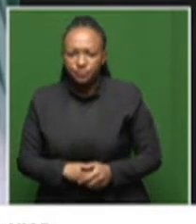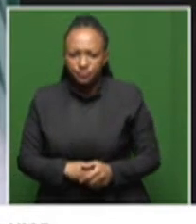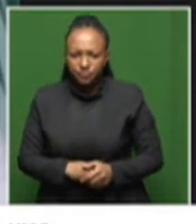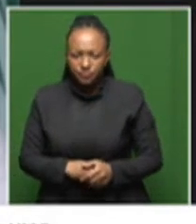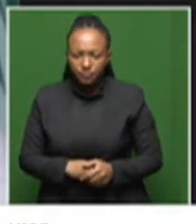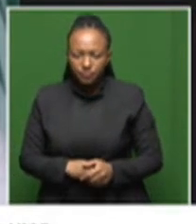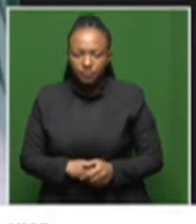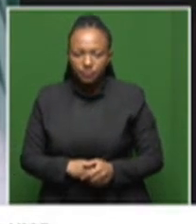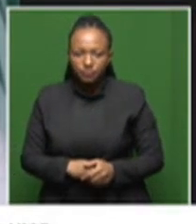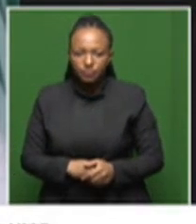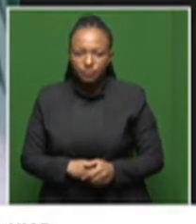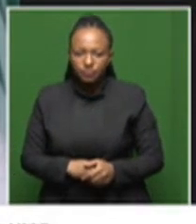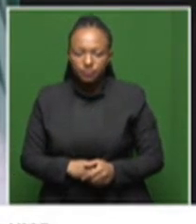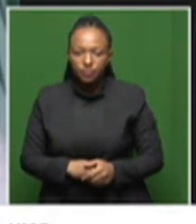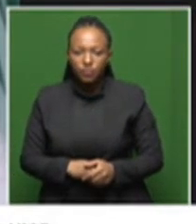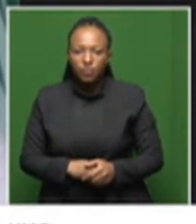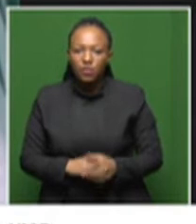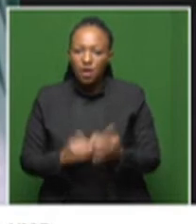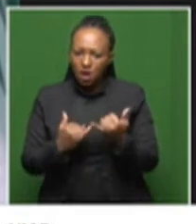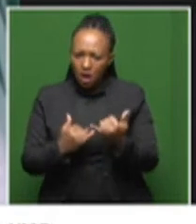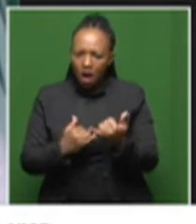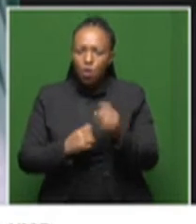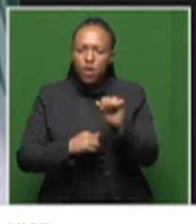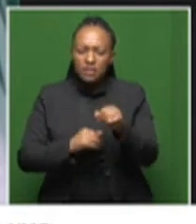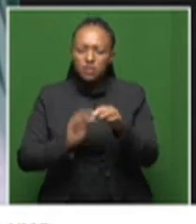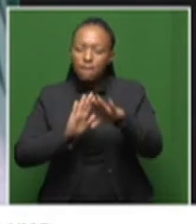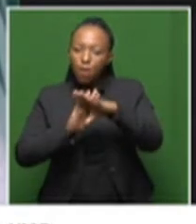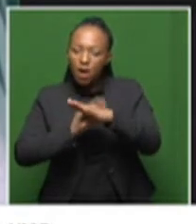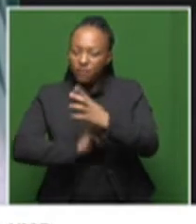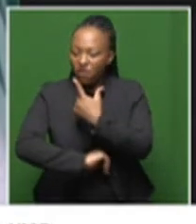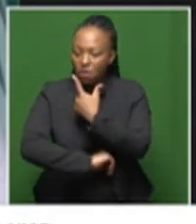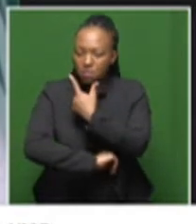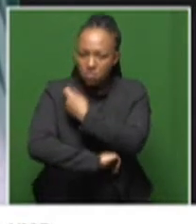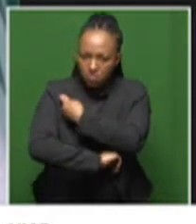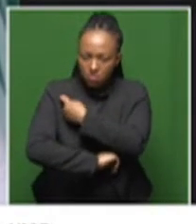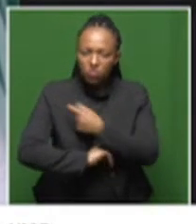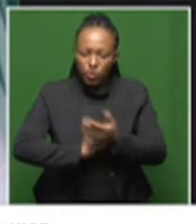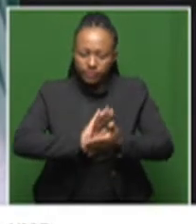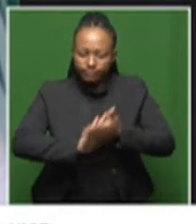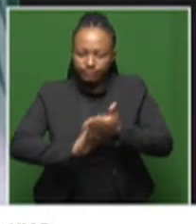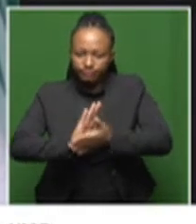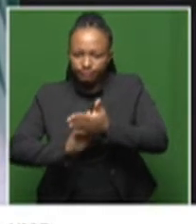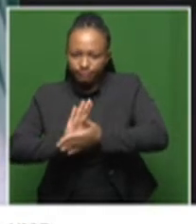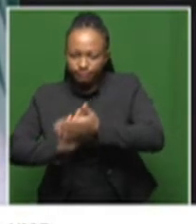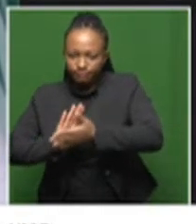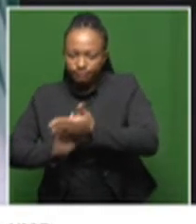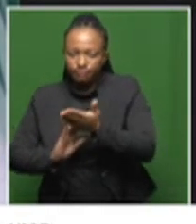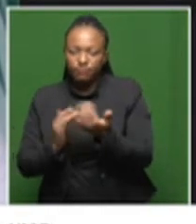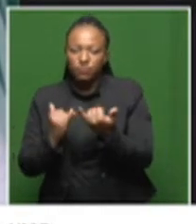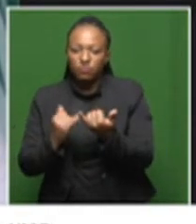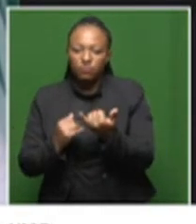We are ramping our vaccination rollout program so that the vaccine can